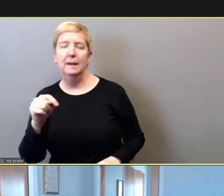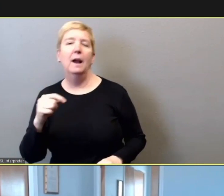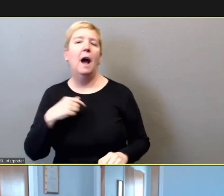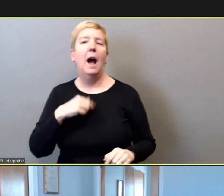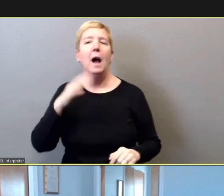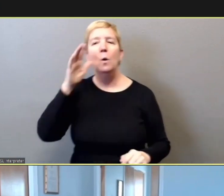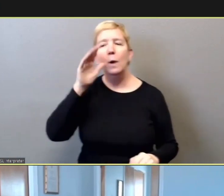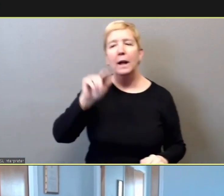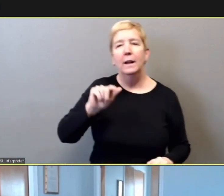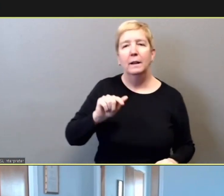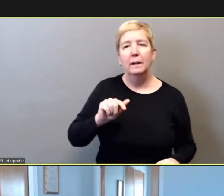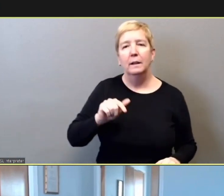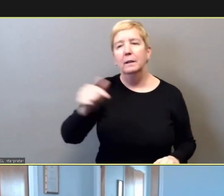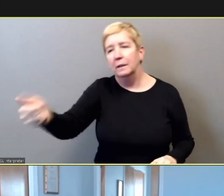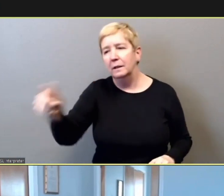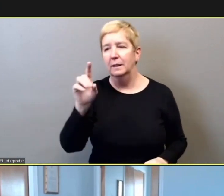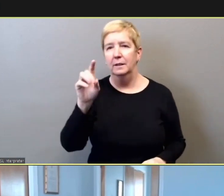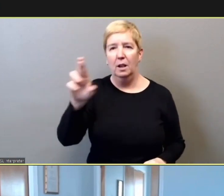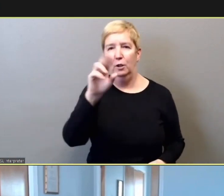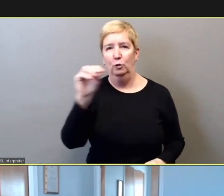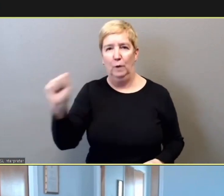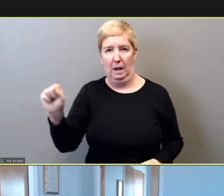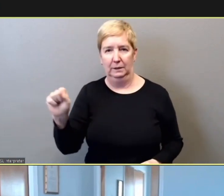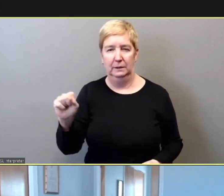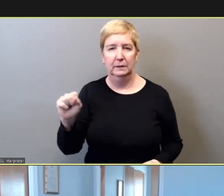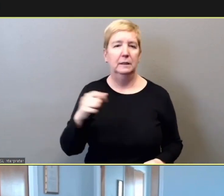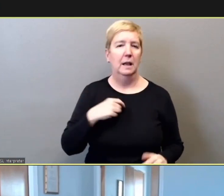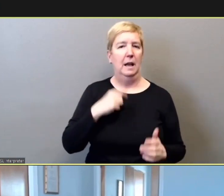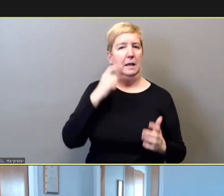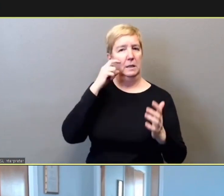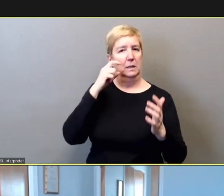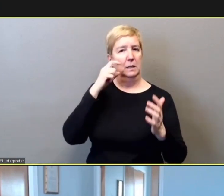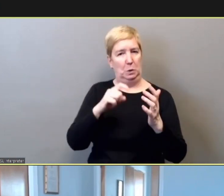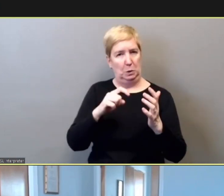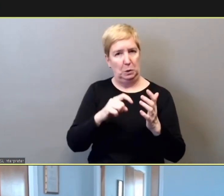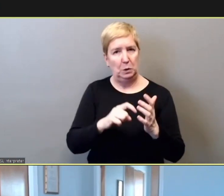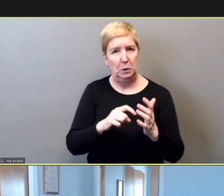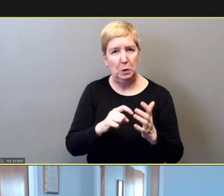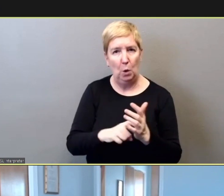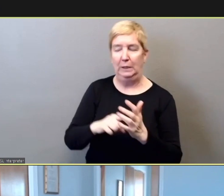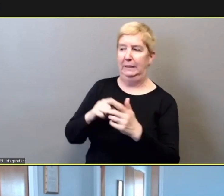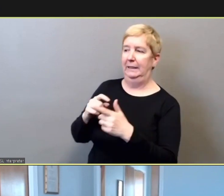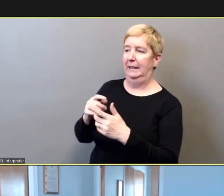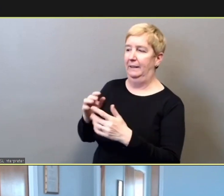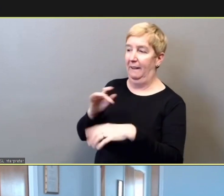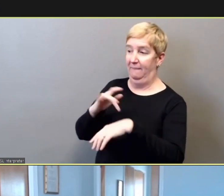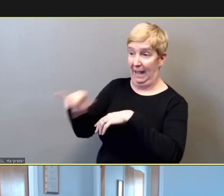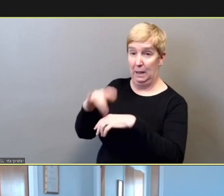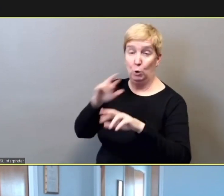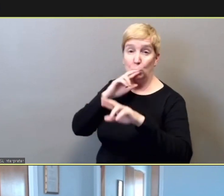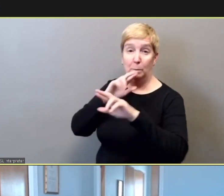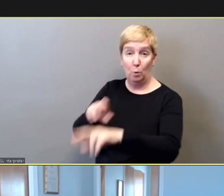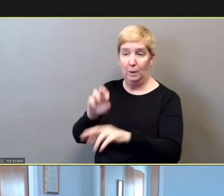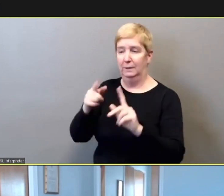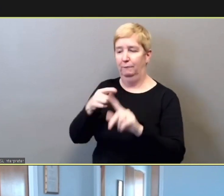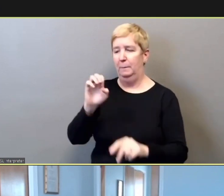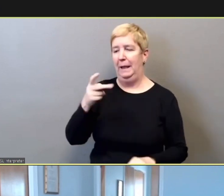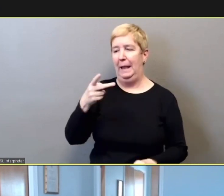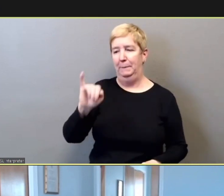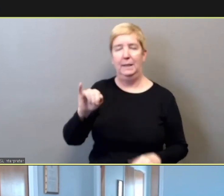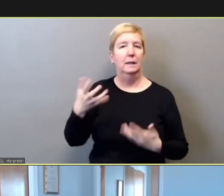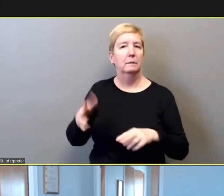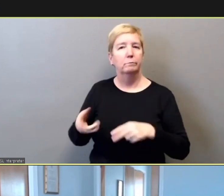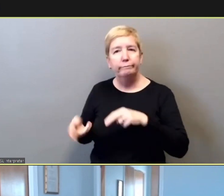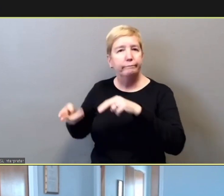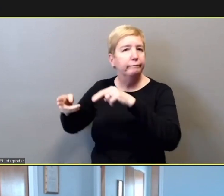to Dr. Ross. I will add too that the number of publicly available reports on the website from Epi has gone up quite a bit since